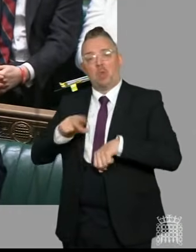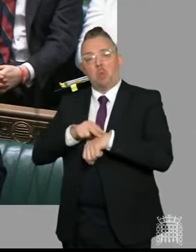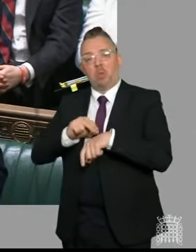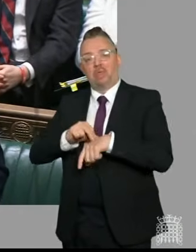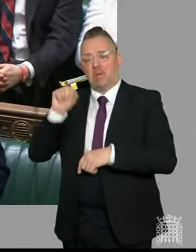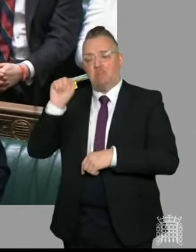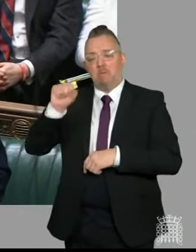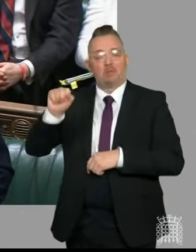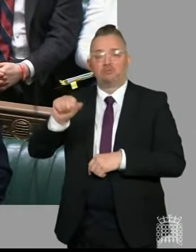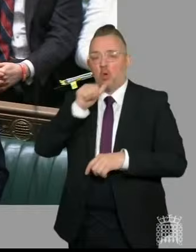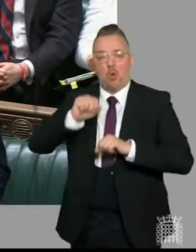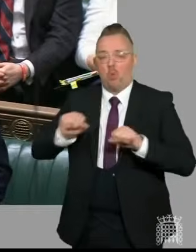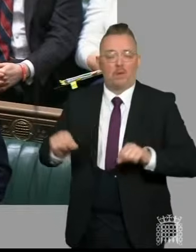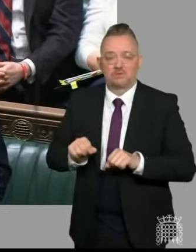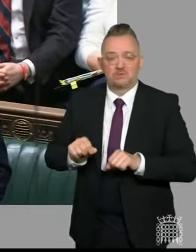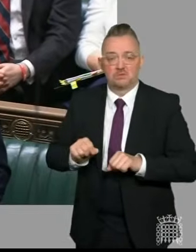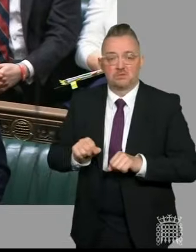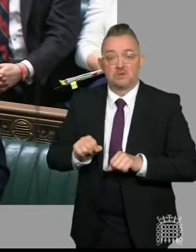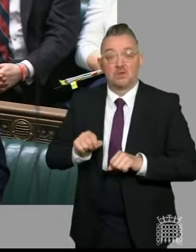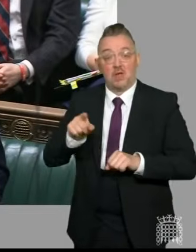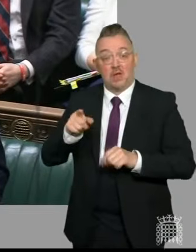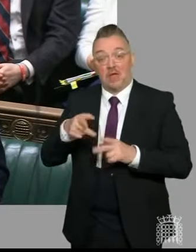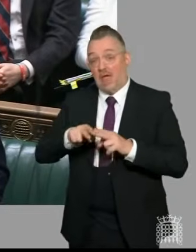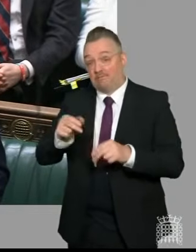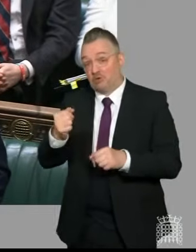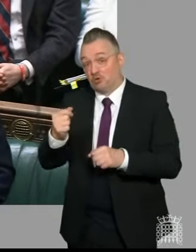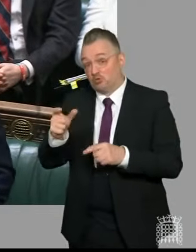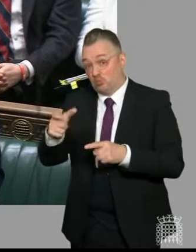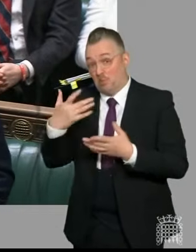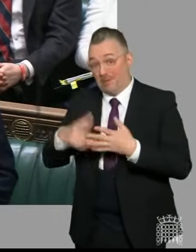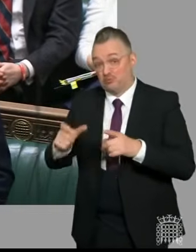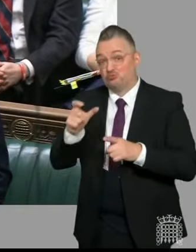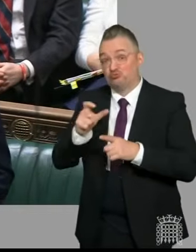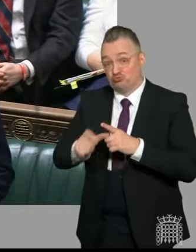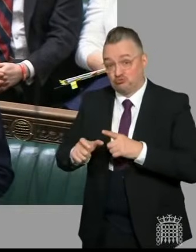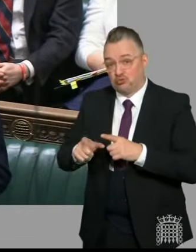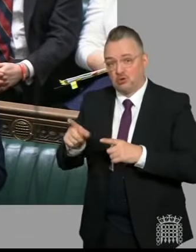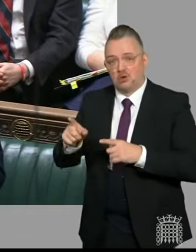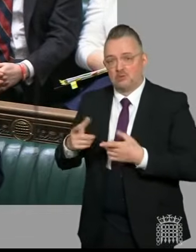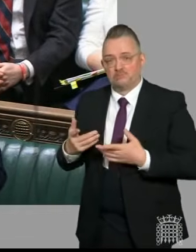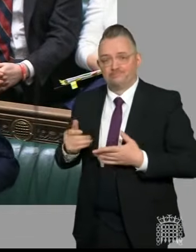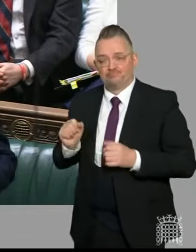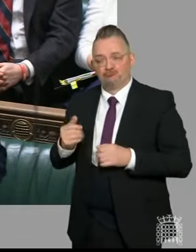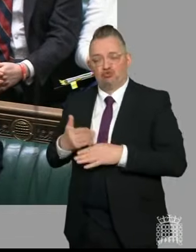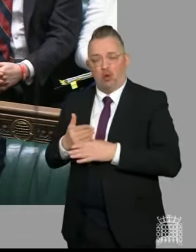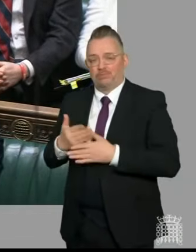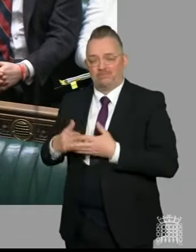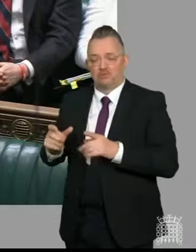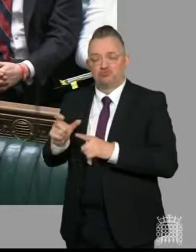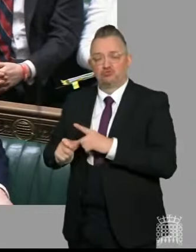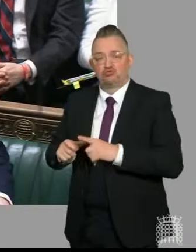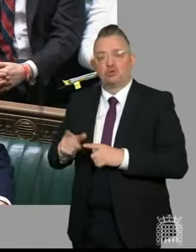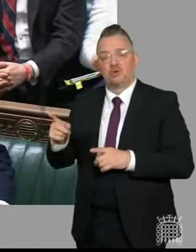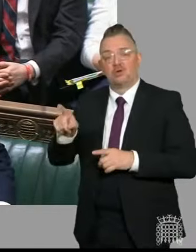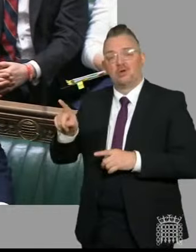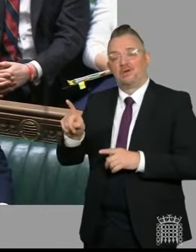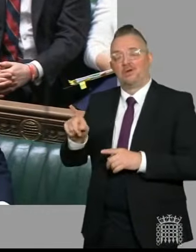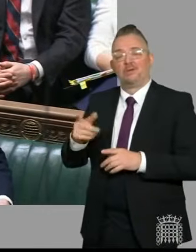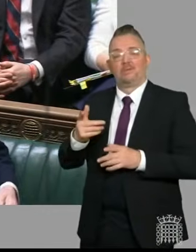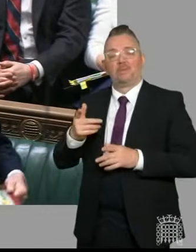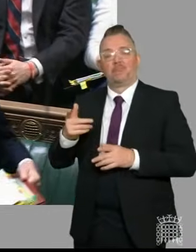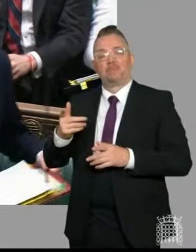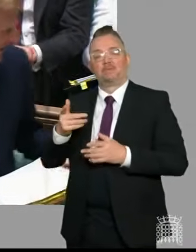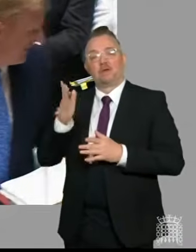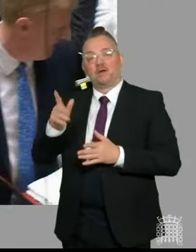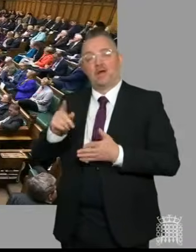be doing your job." The Right Honourable Landlady should forget her tax advice and follow her own